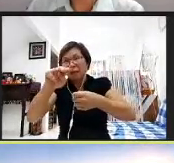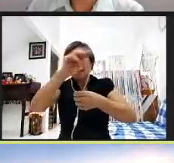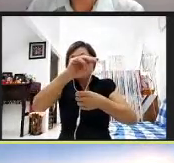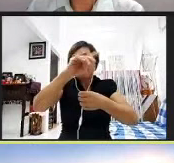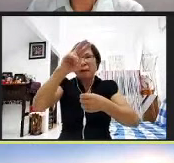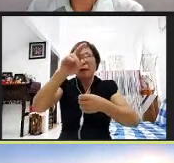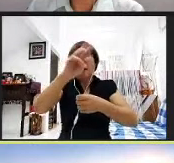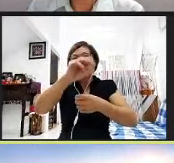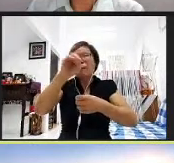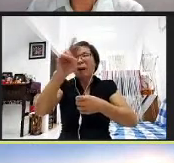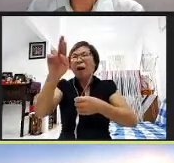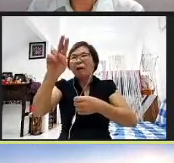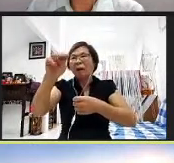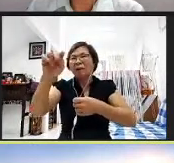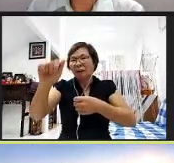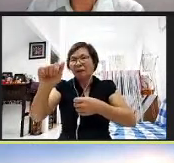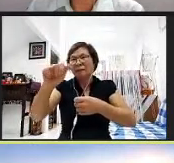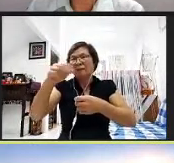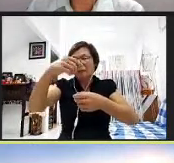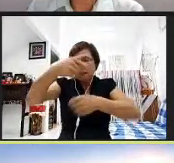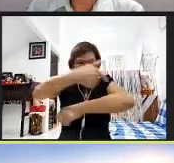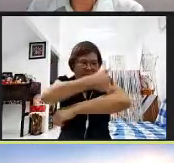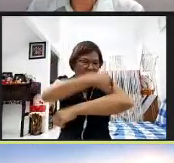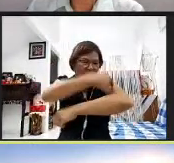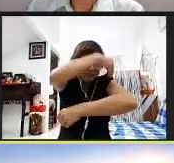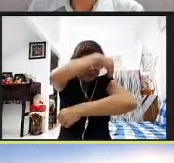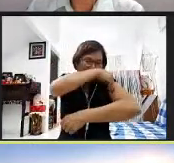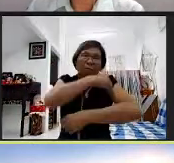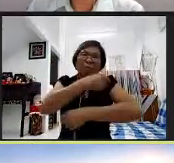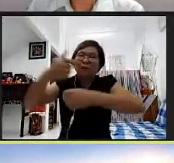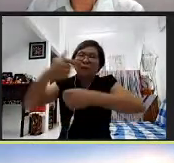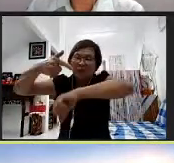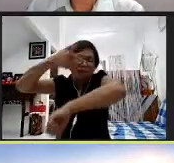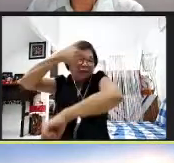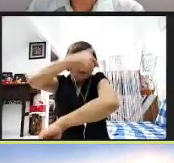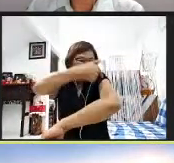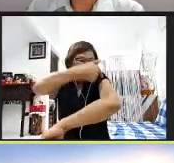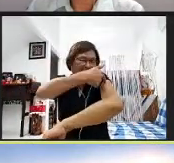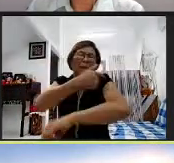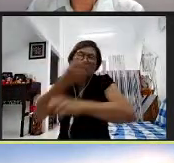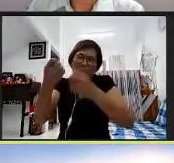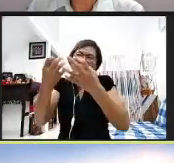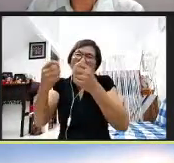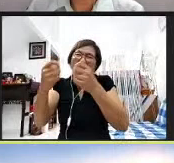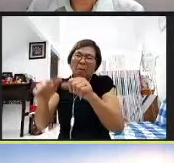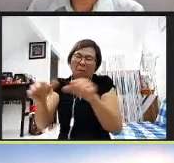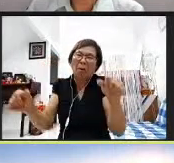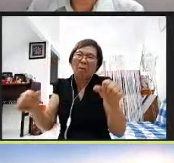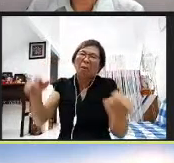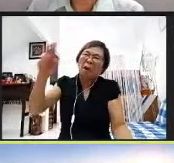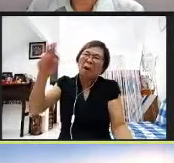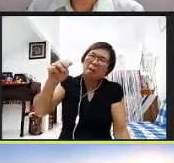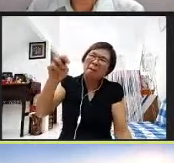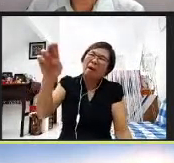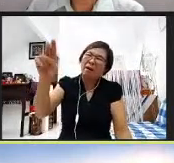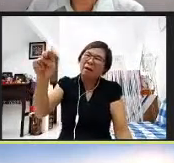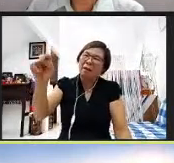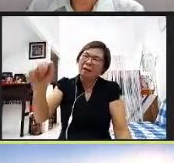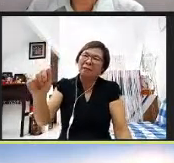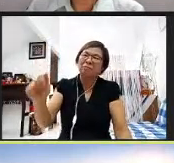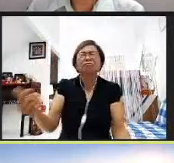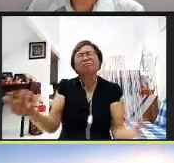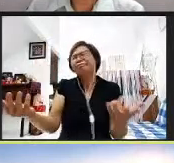messenger when they inject into us. So many people actually allergic to this PEG. So other than